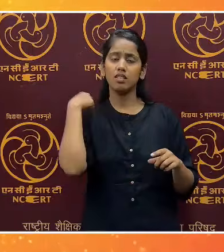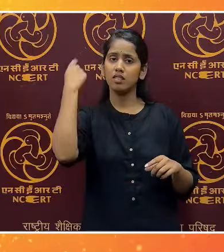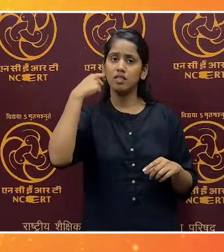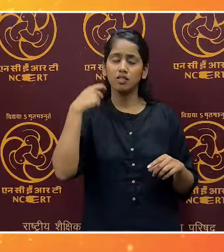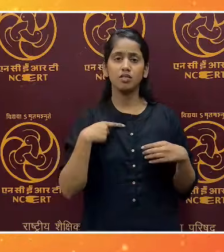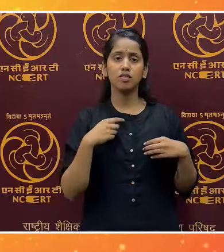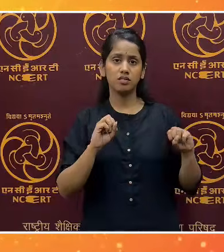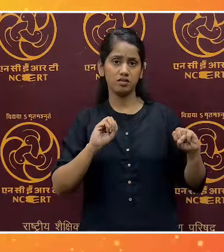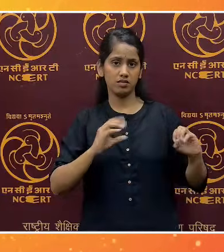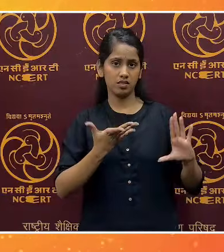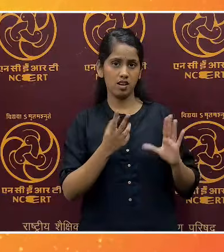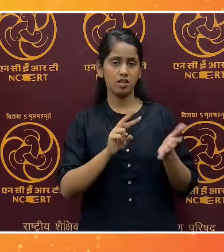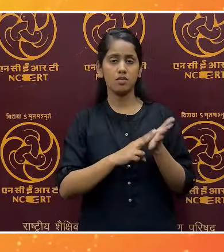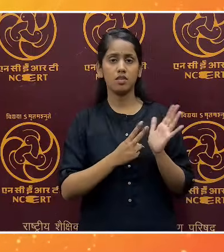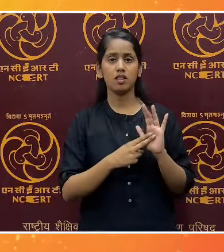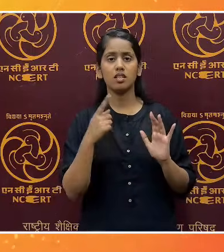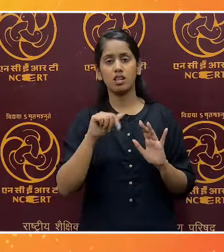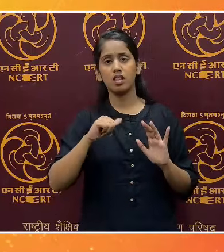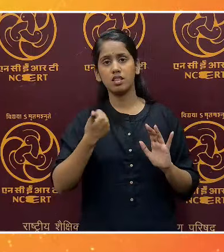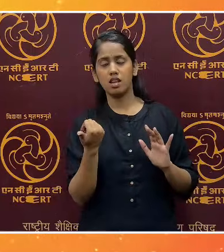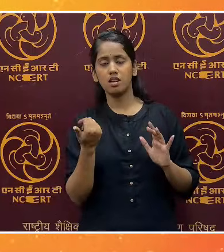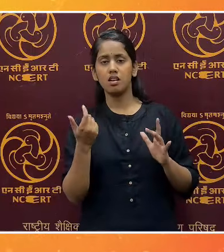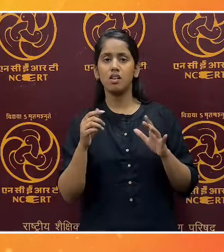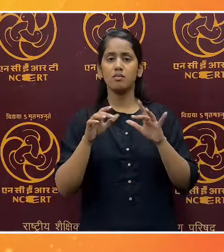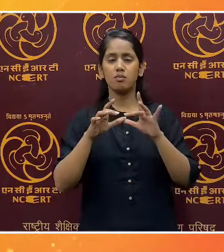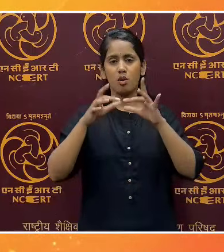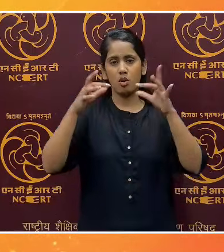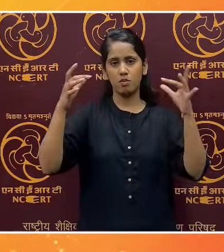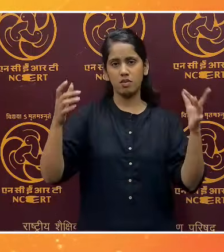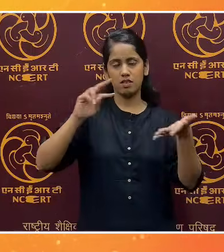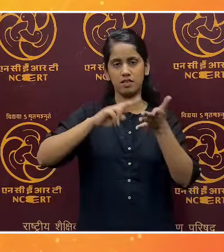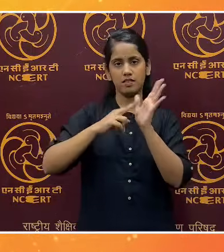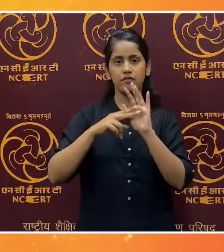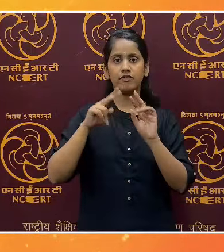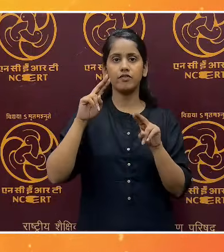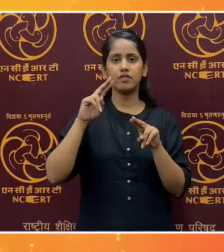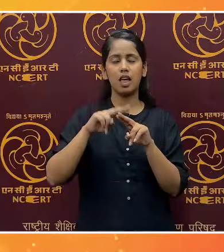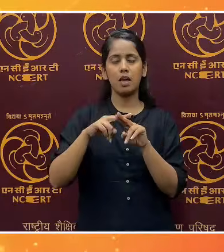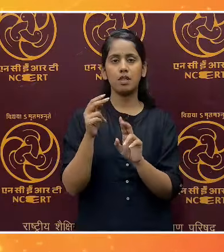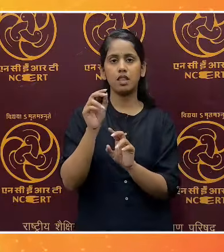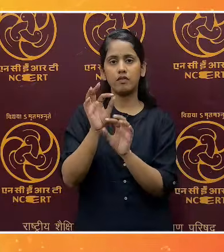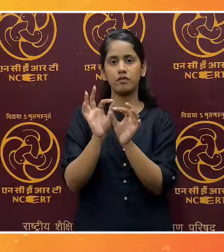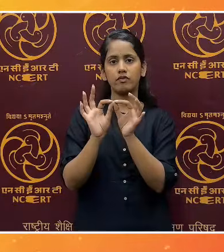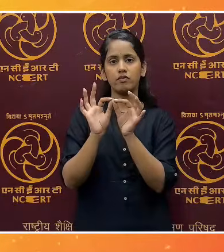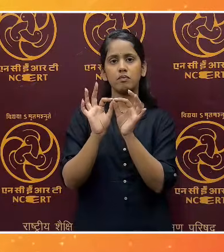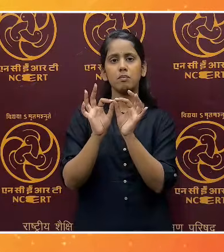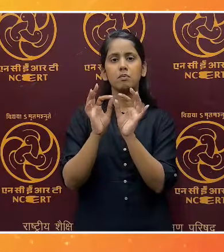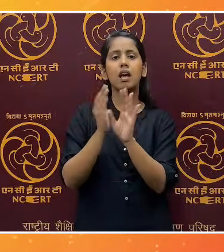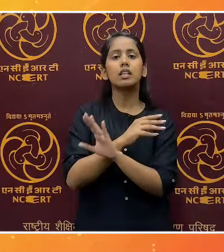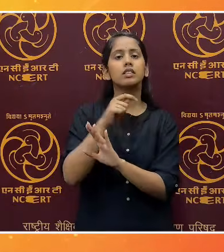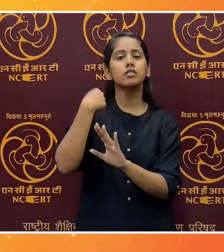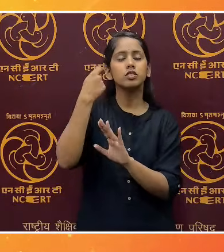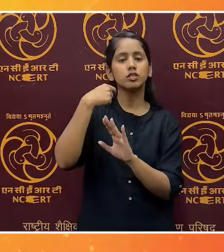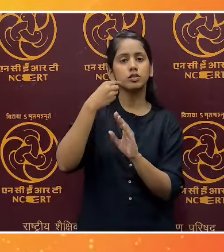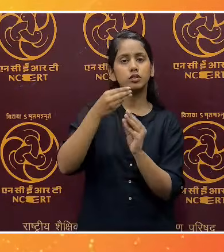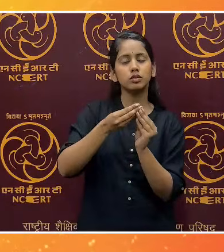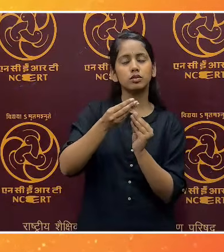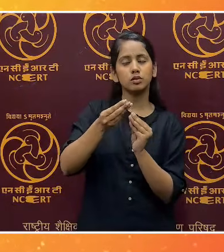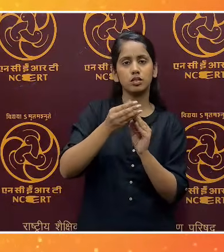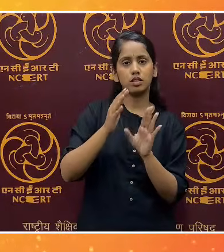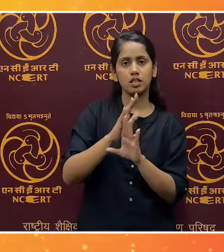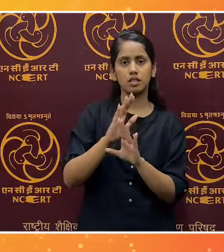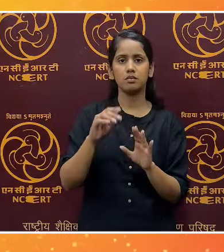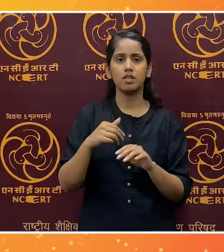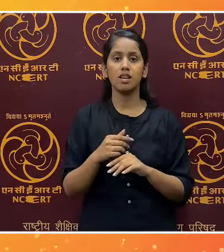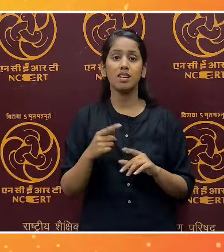produced. So there are one more format which is very famous, which is called fiction. All right. Like the video I have shown you earlier, of the